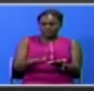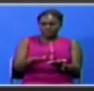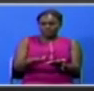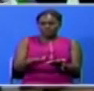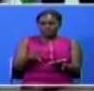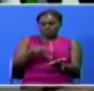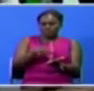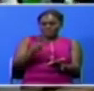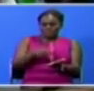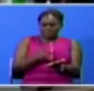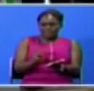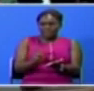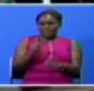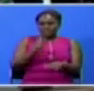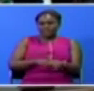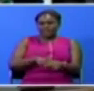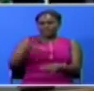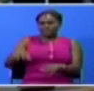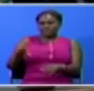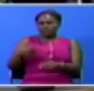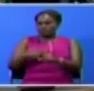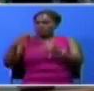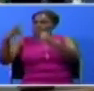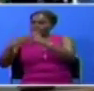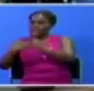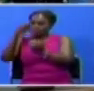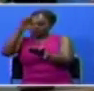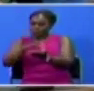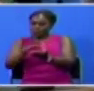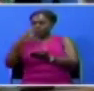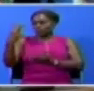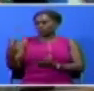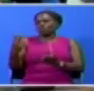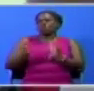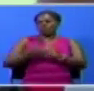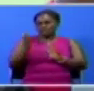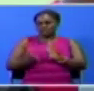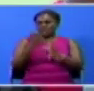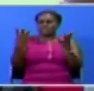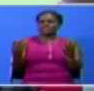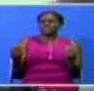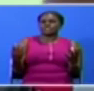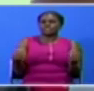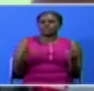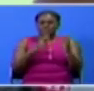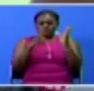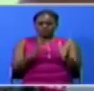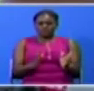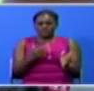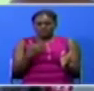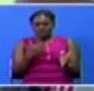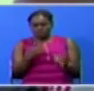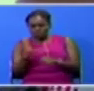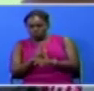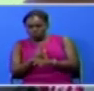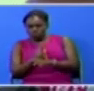a Lipa na Mpesa payment from 8 steps to 2 steps, adding speed and convenience. Customers will have a choice to either use